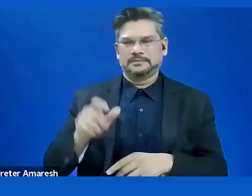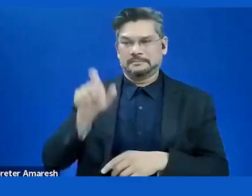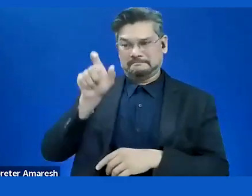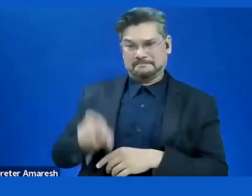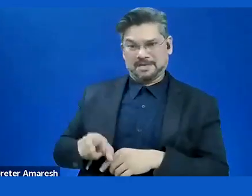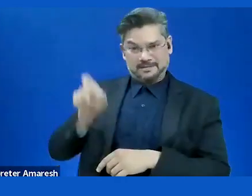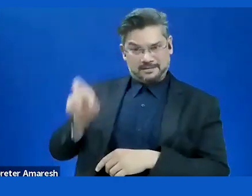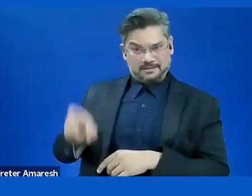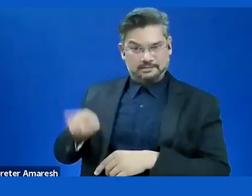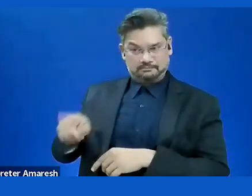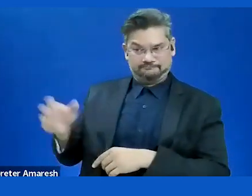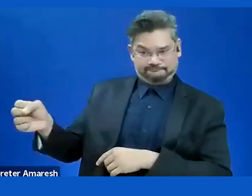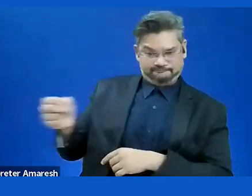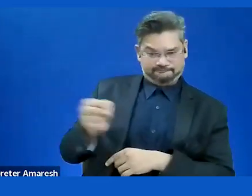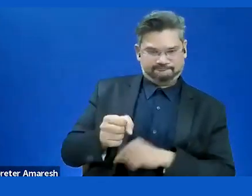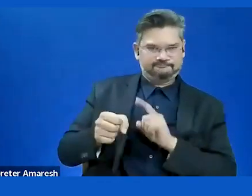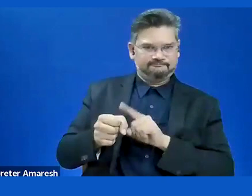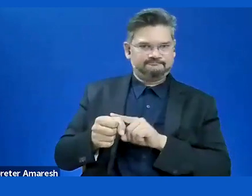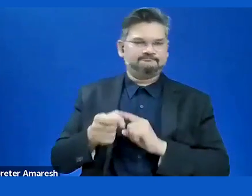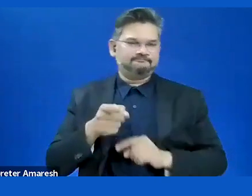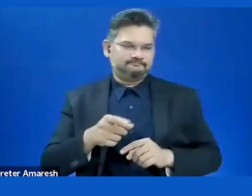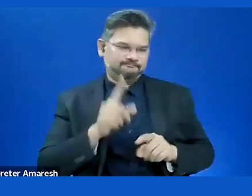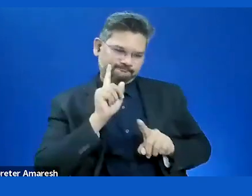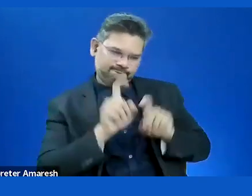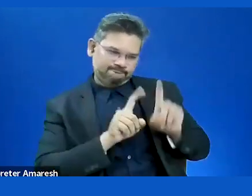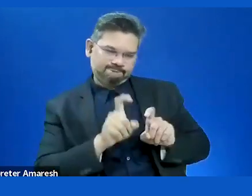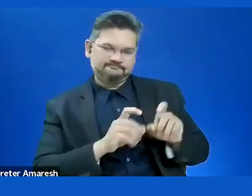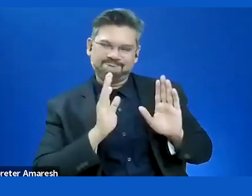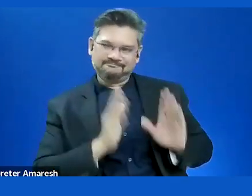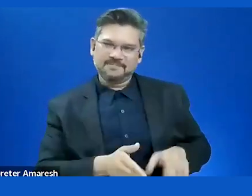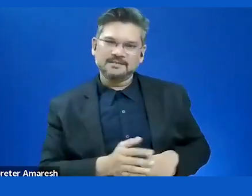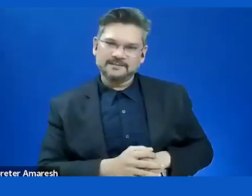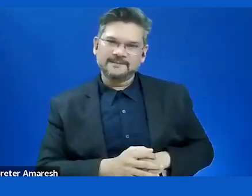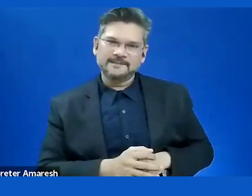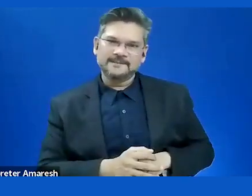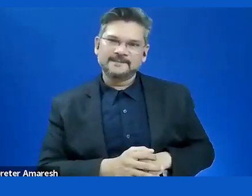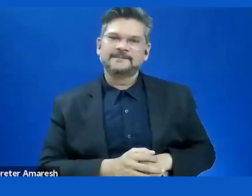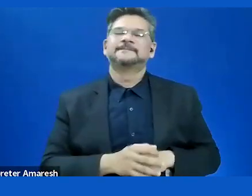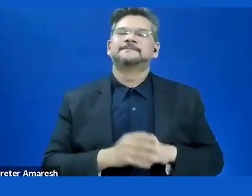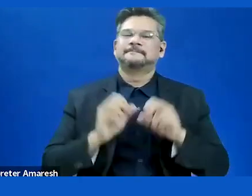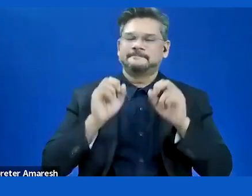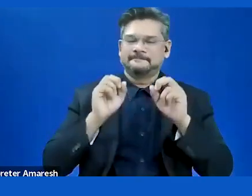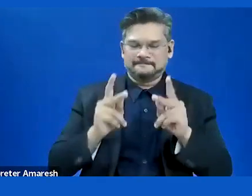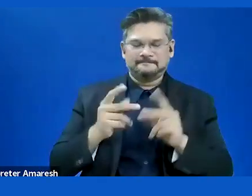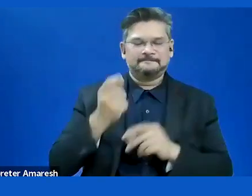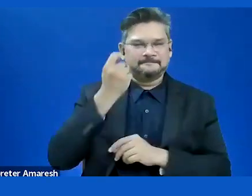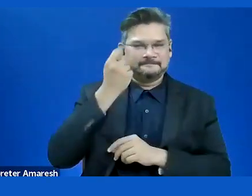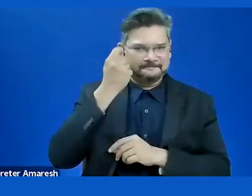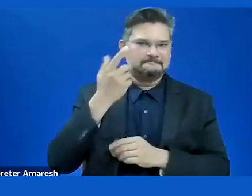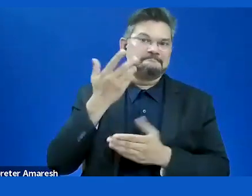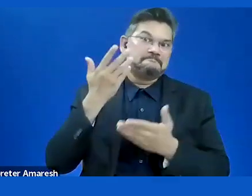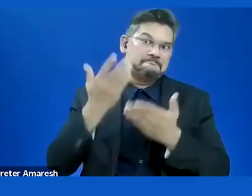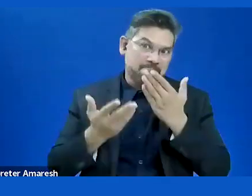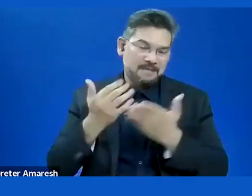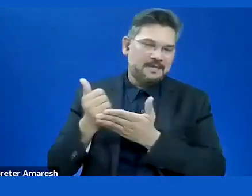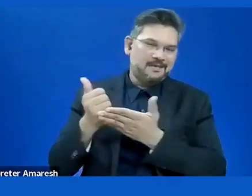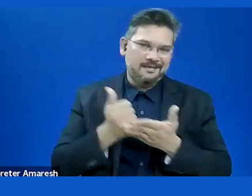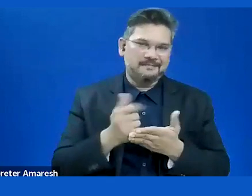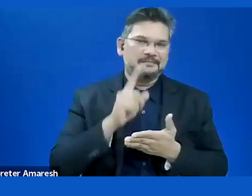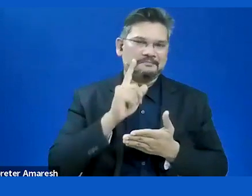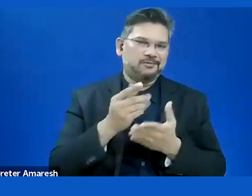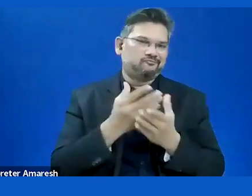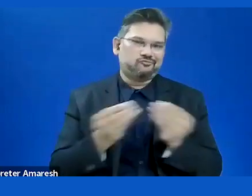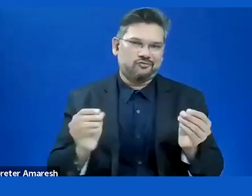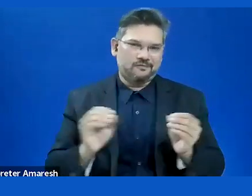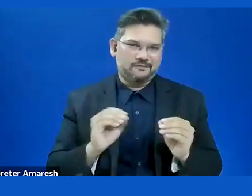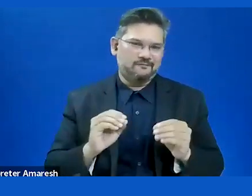it may help, but it's not solving everything. But I think that is kind of the conclusion of the whole thing. We need to use